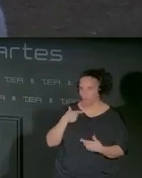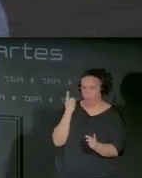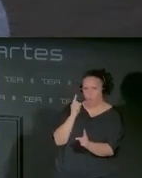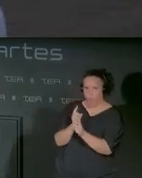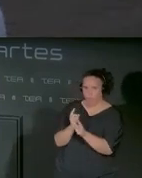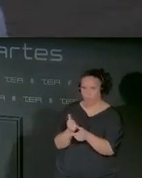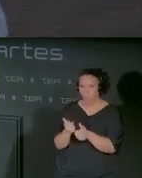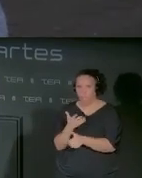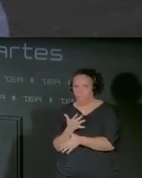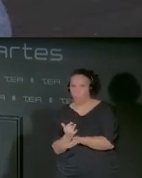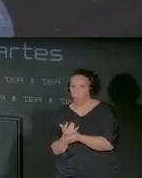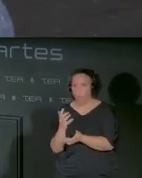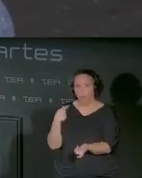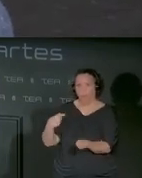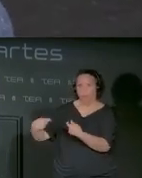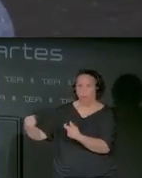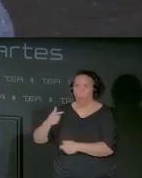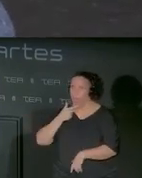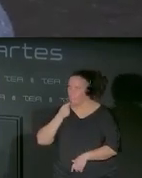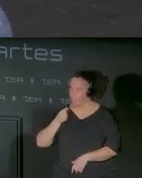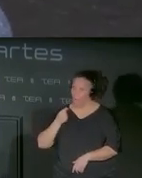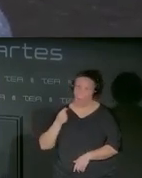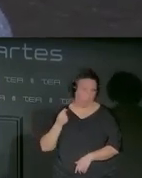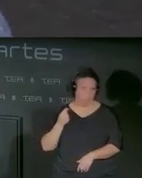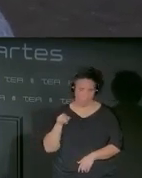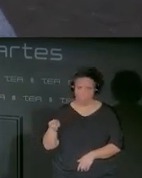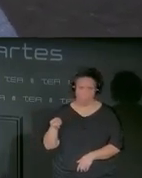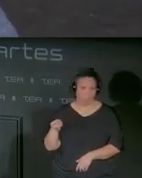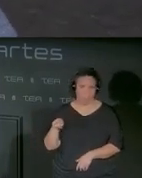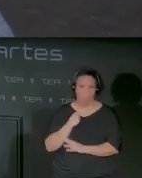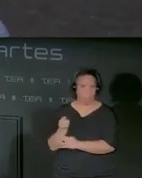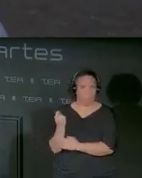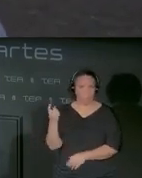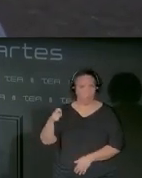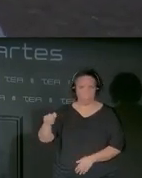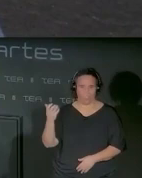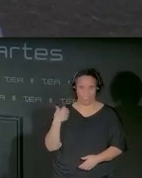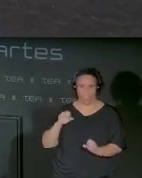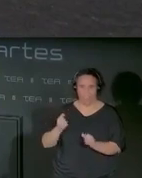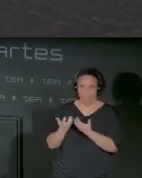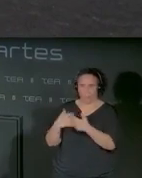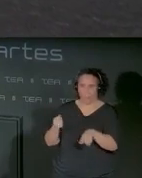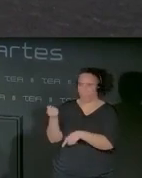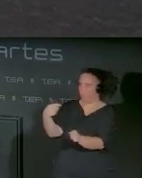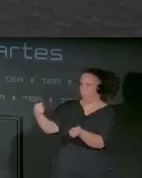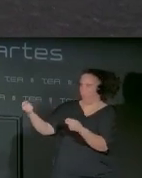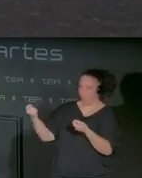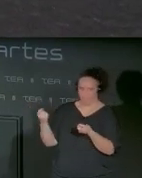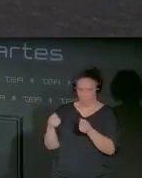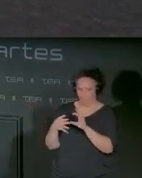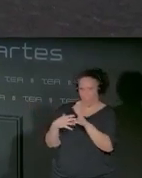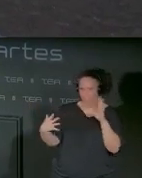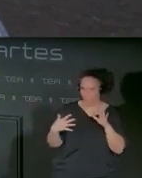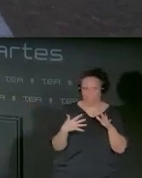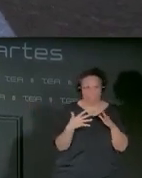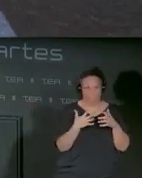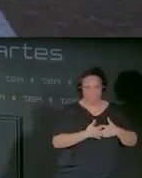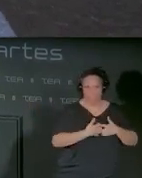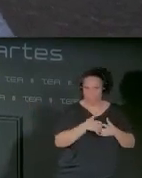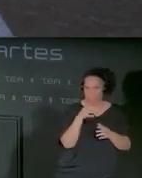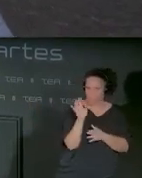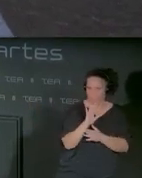our support. It's similar to the movie industry. 100 years ago, Europe decided that it will finance